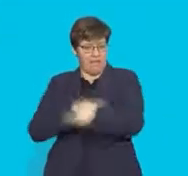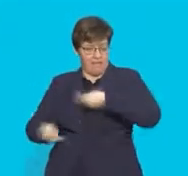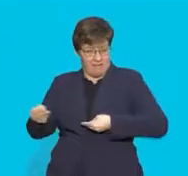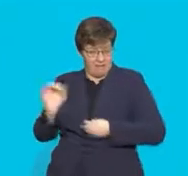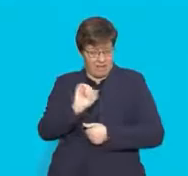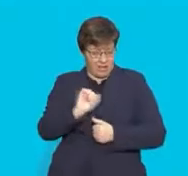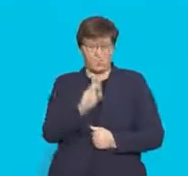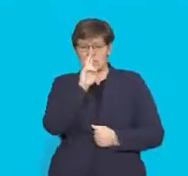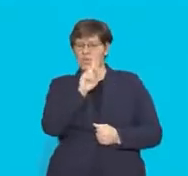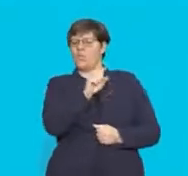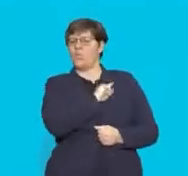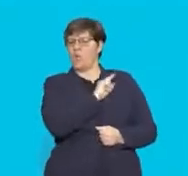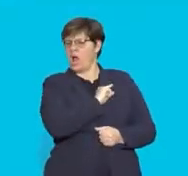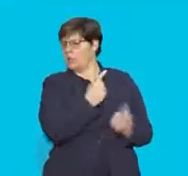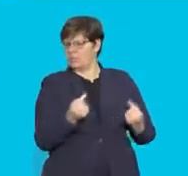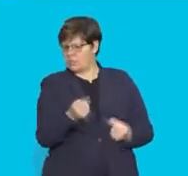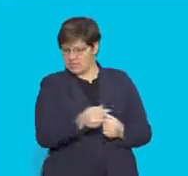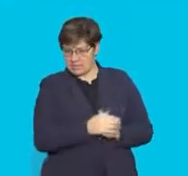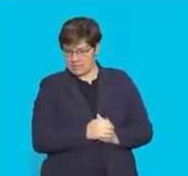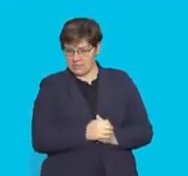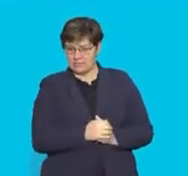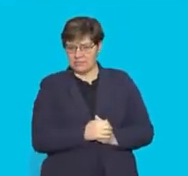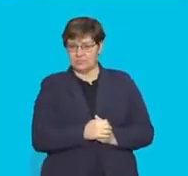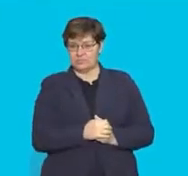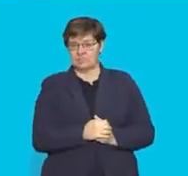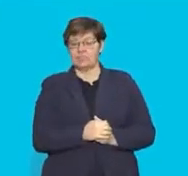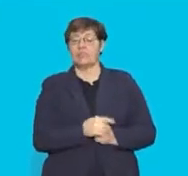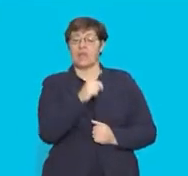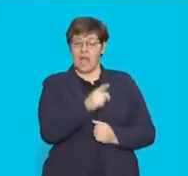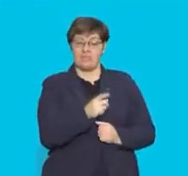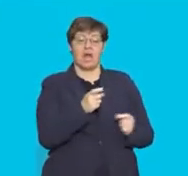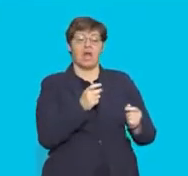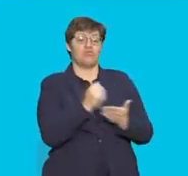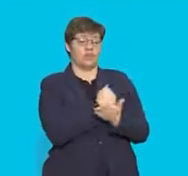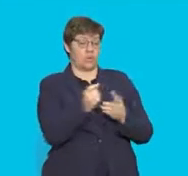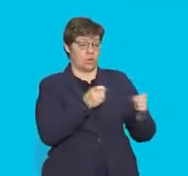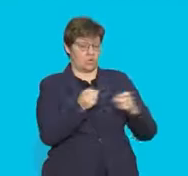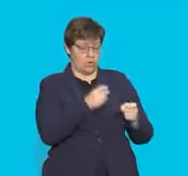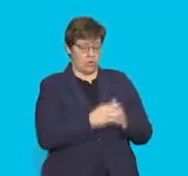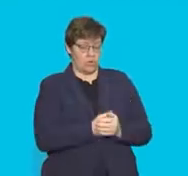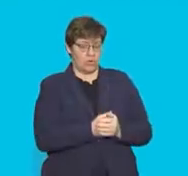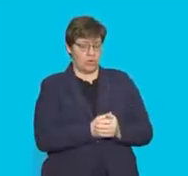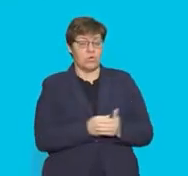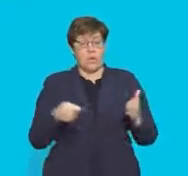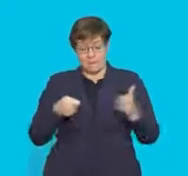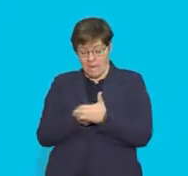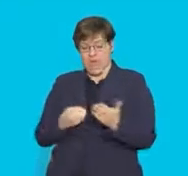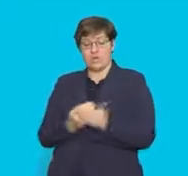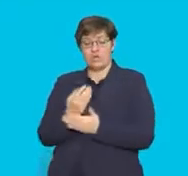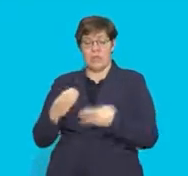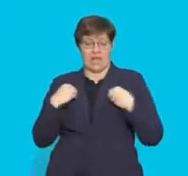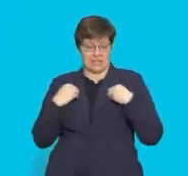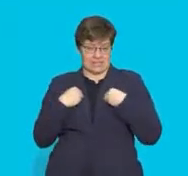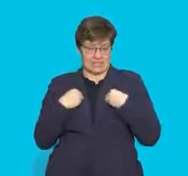can see why you're doing this to creditors control. So here's your creditors control. You bought an asset, a new